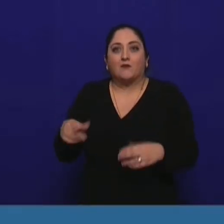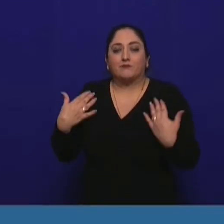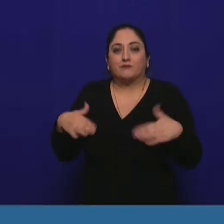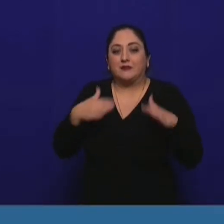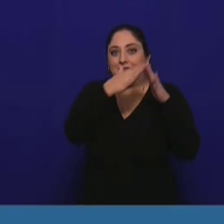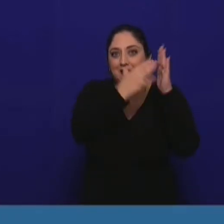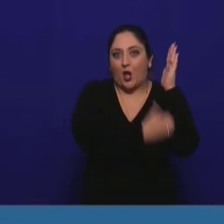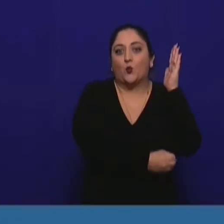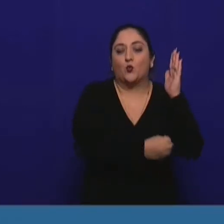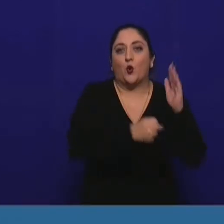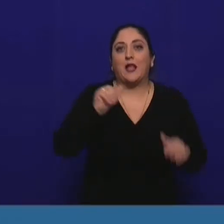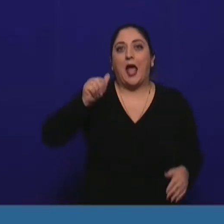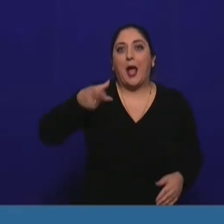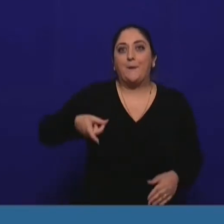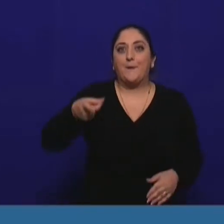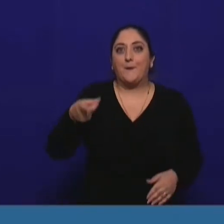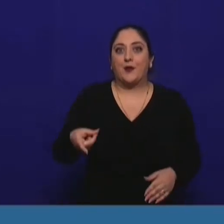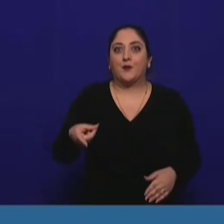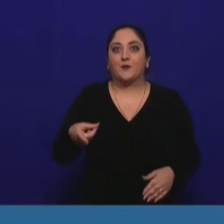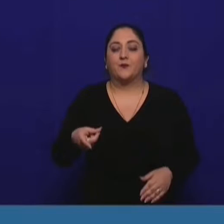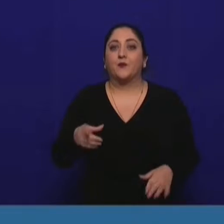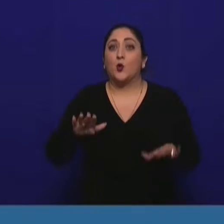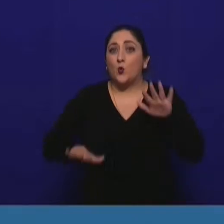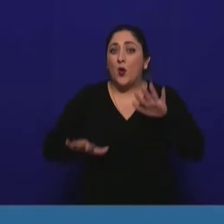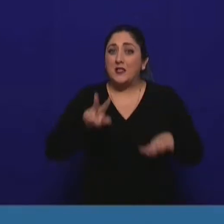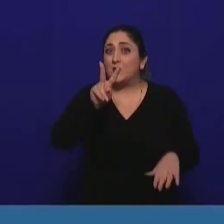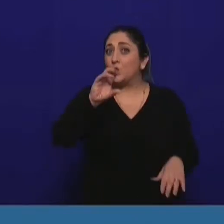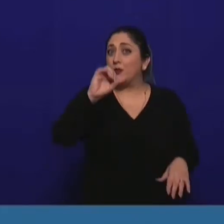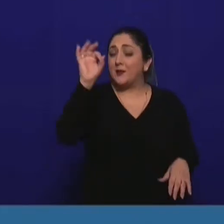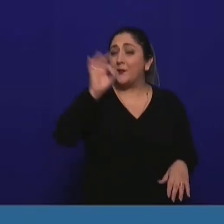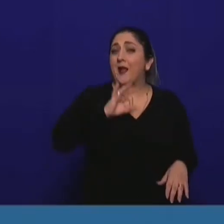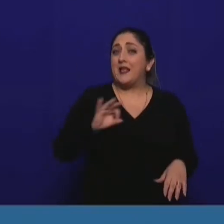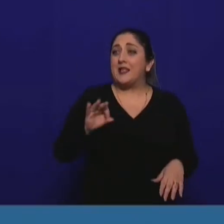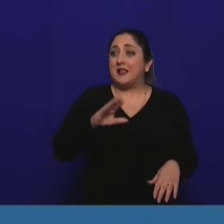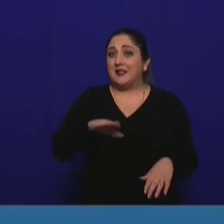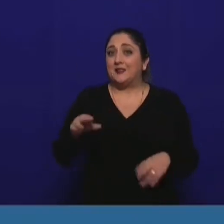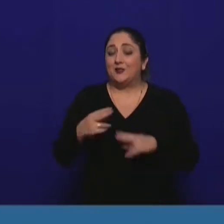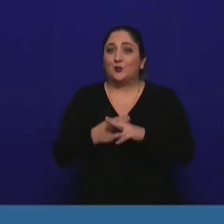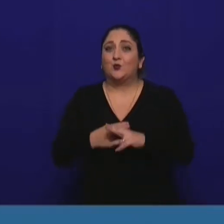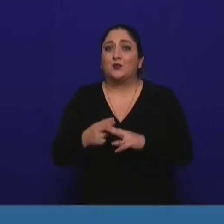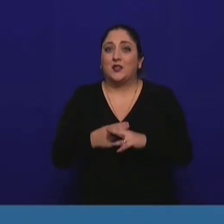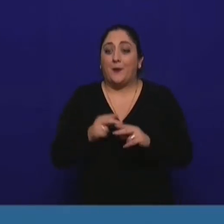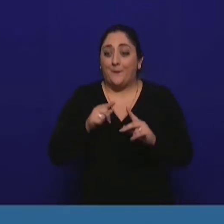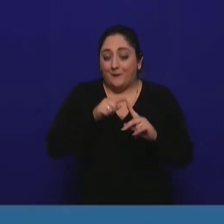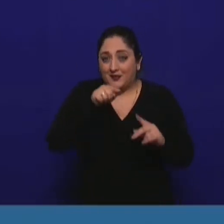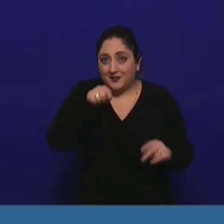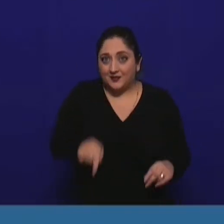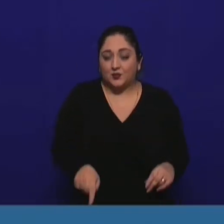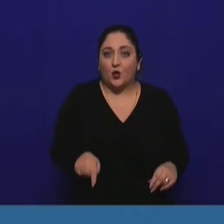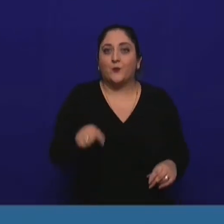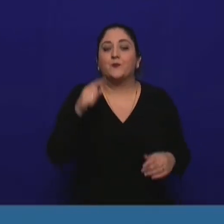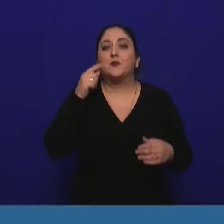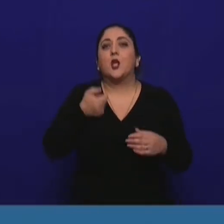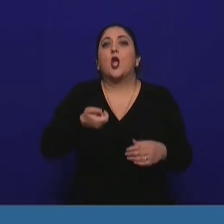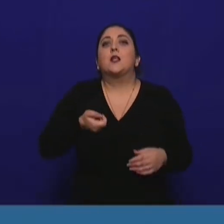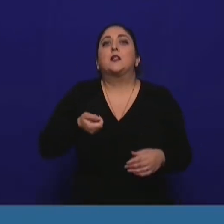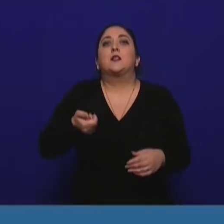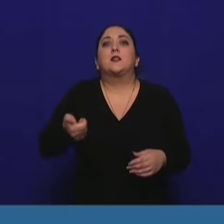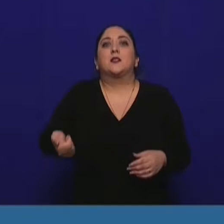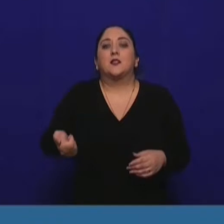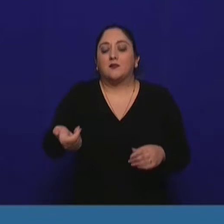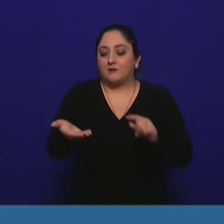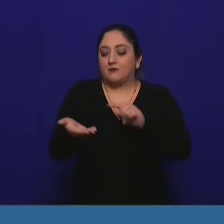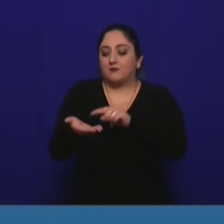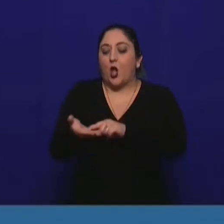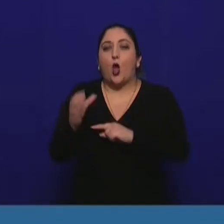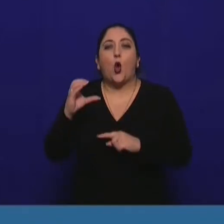l-app li hija dal-waqt kważi 20% tal-population tagħna. Minn dawn aħna tajna l-COVID code lil dawk li kienu